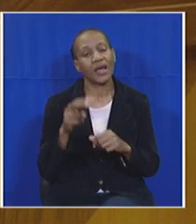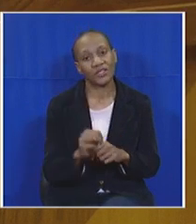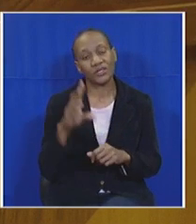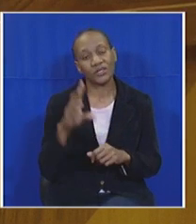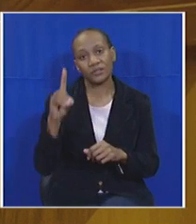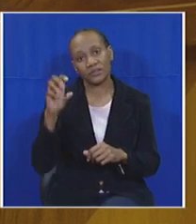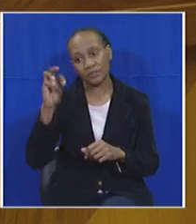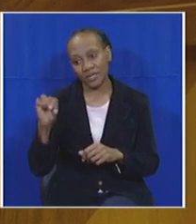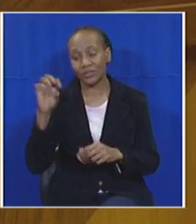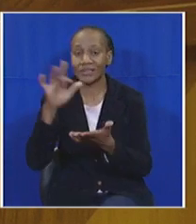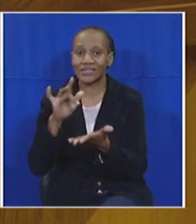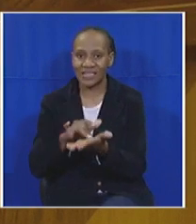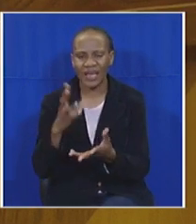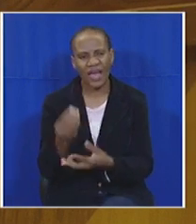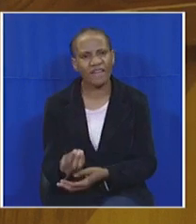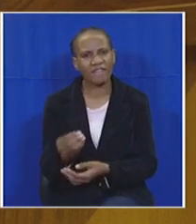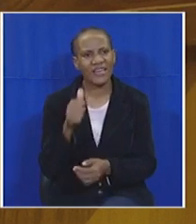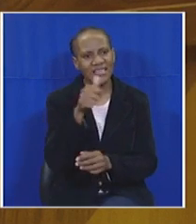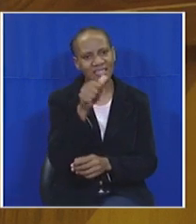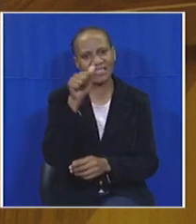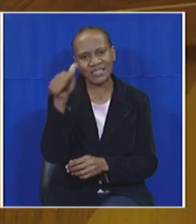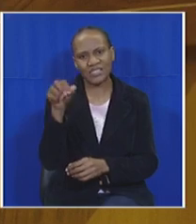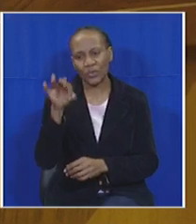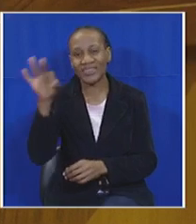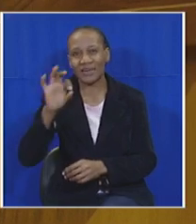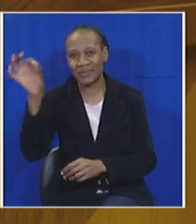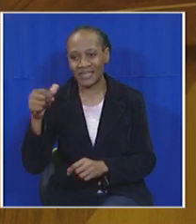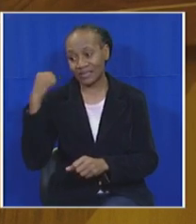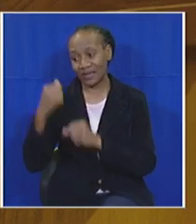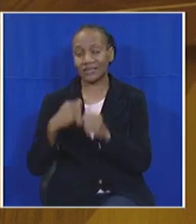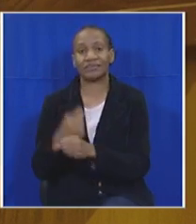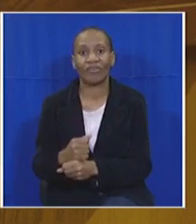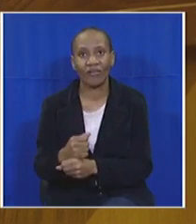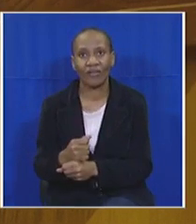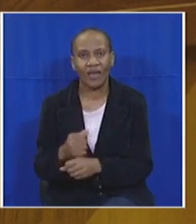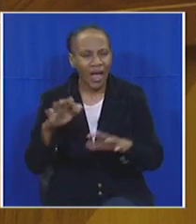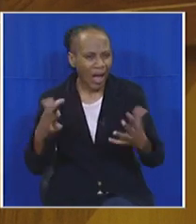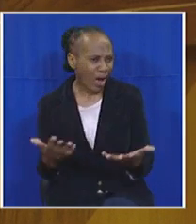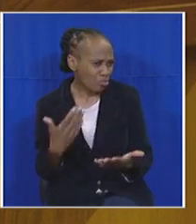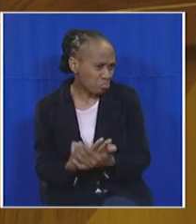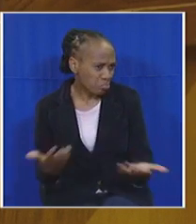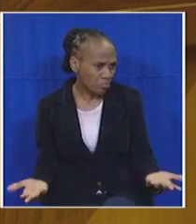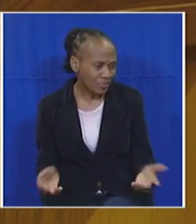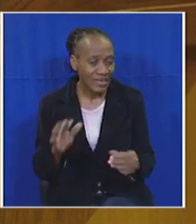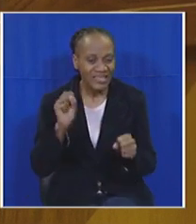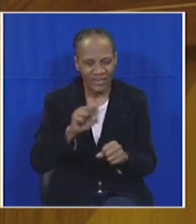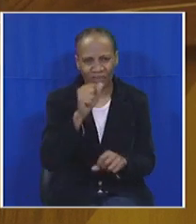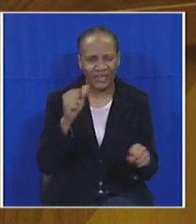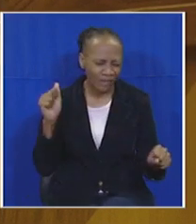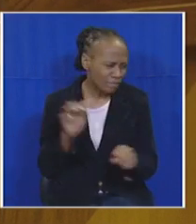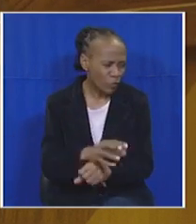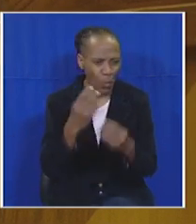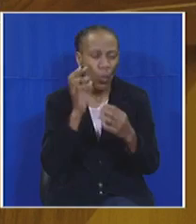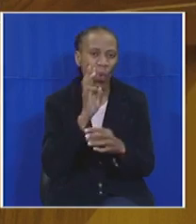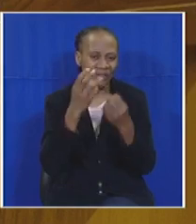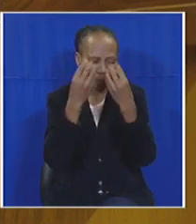an underspending of 56.3% in 2015-16 financial year. How is that possible when the whole country was ravaged with drought?